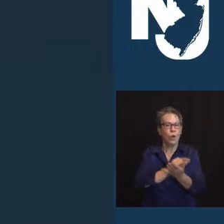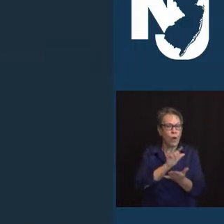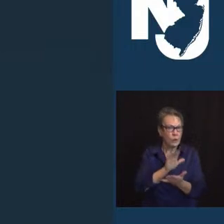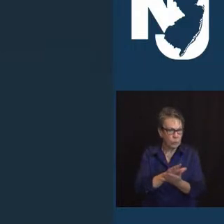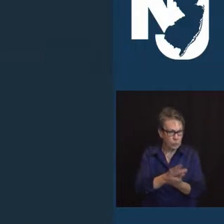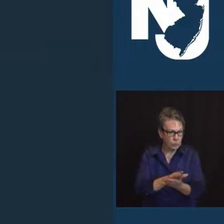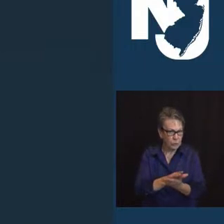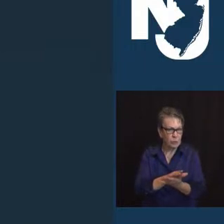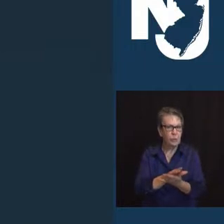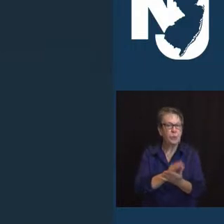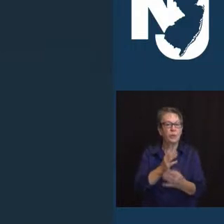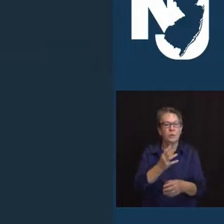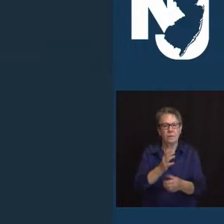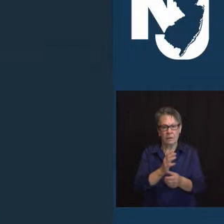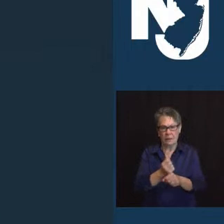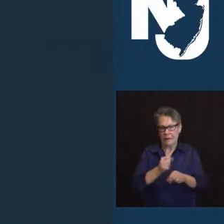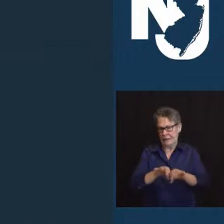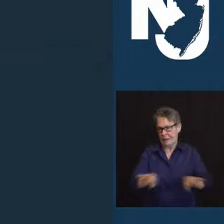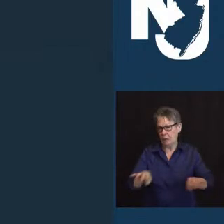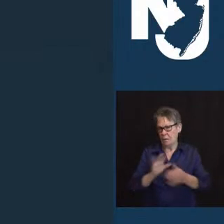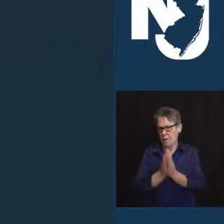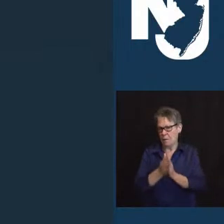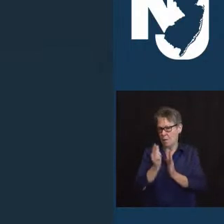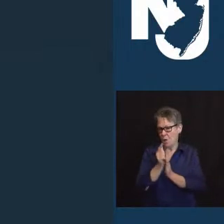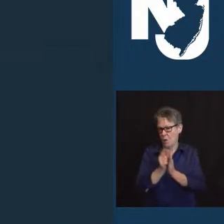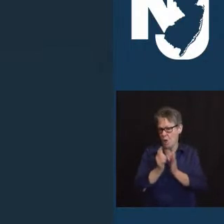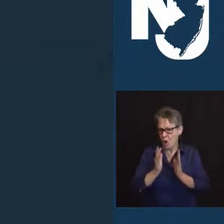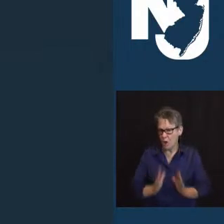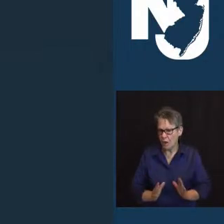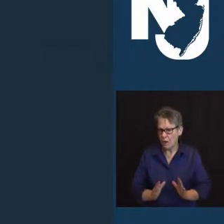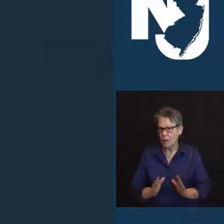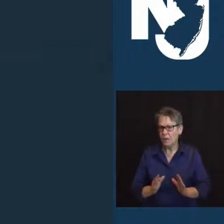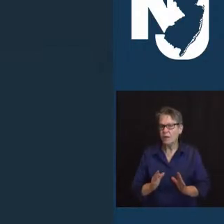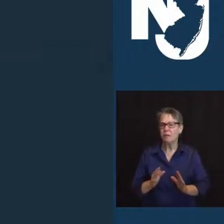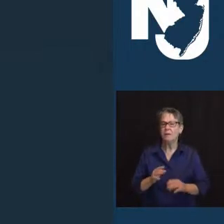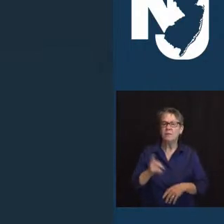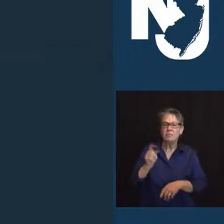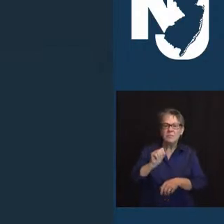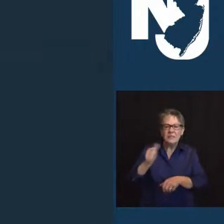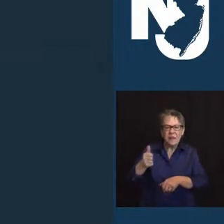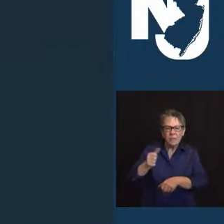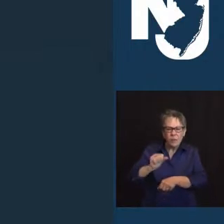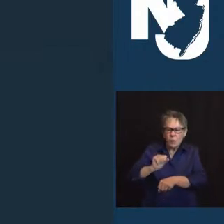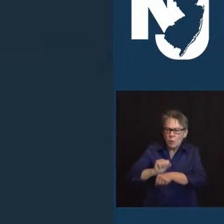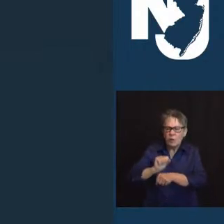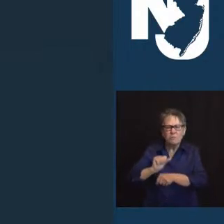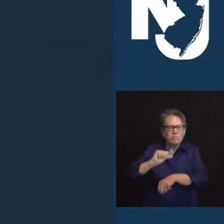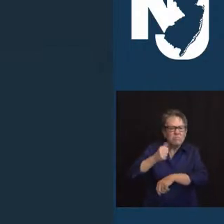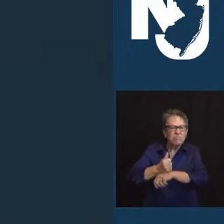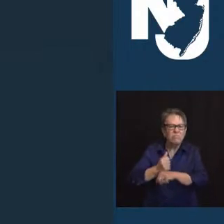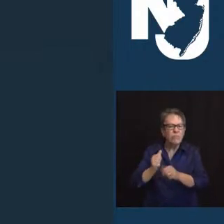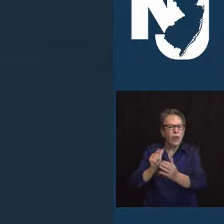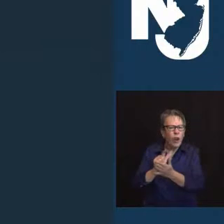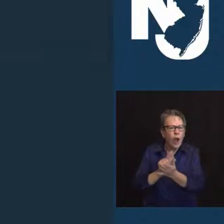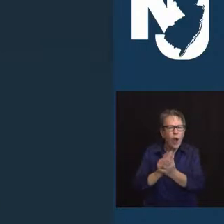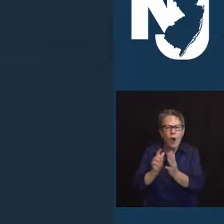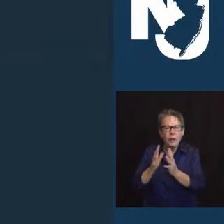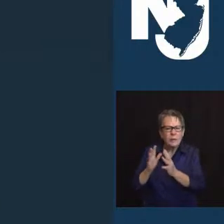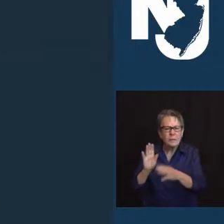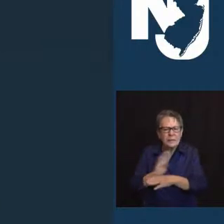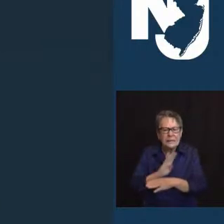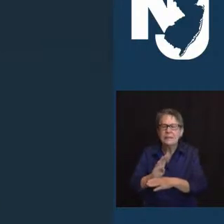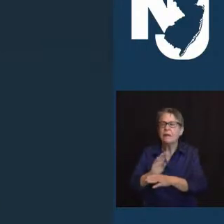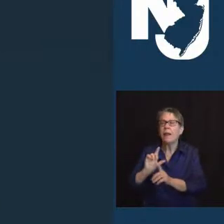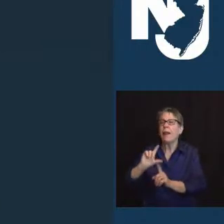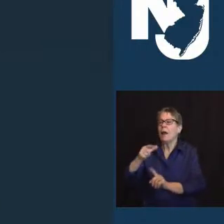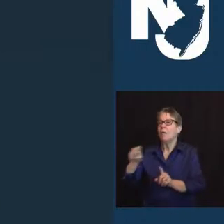to public service and joined the team at the Division of Consumer Affairs before ultimately working at the Division of Civil